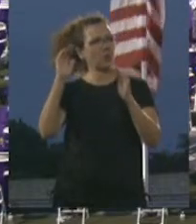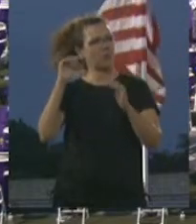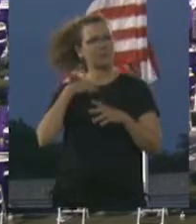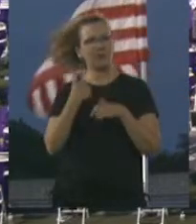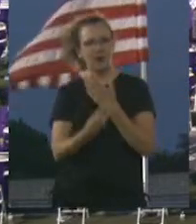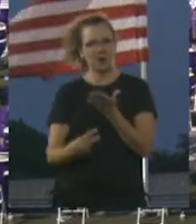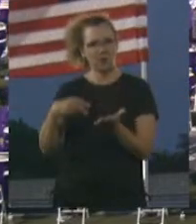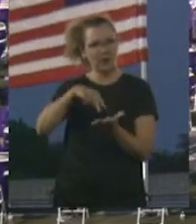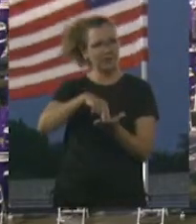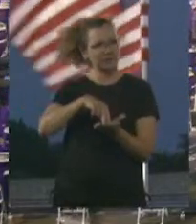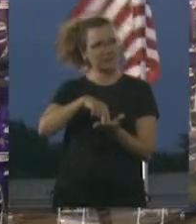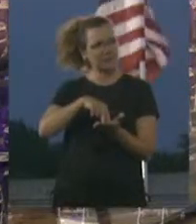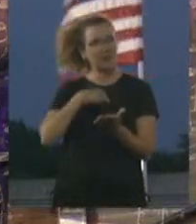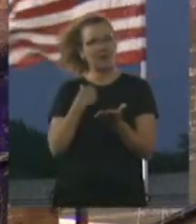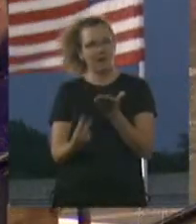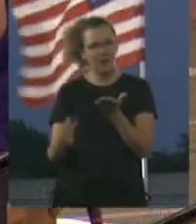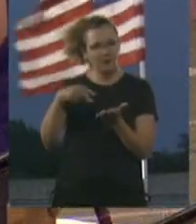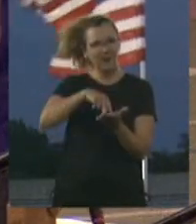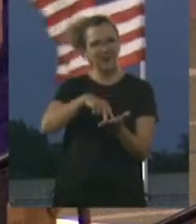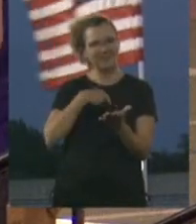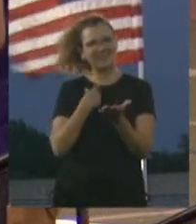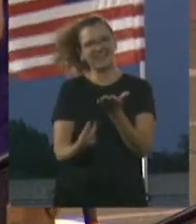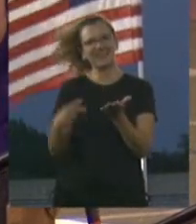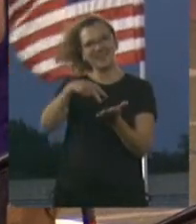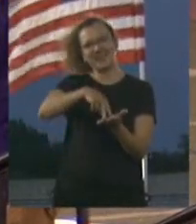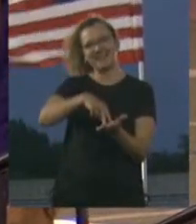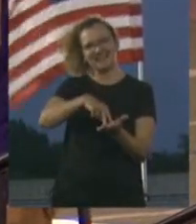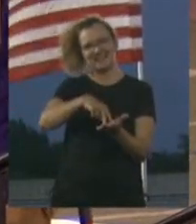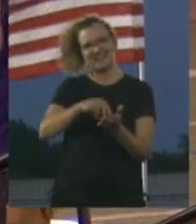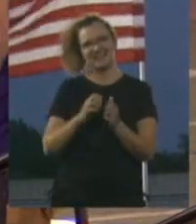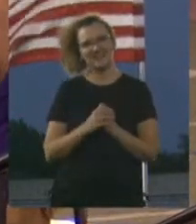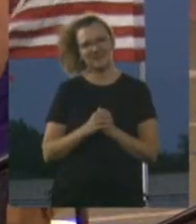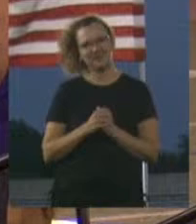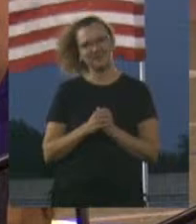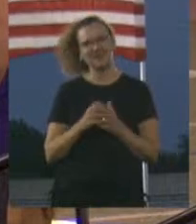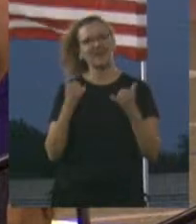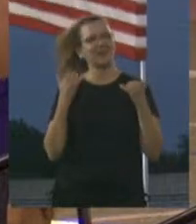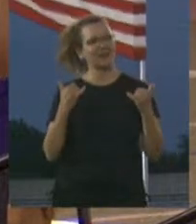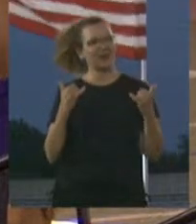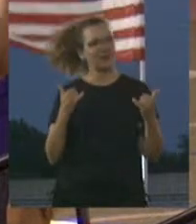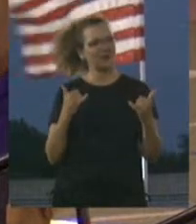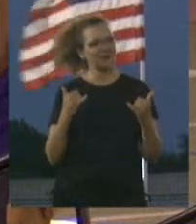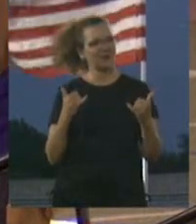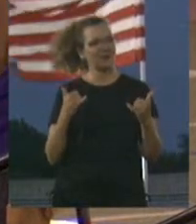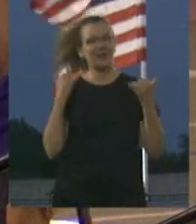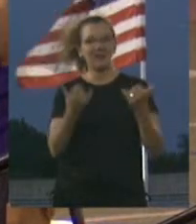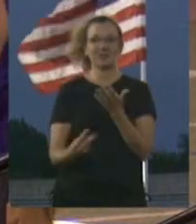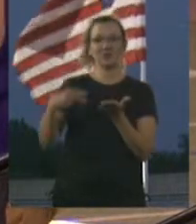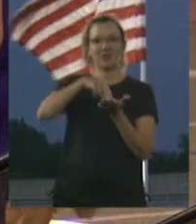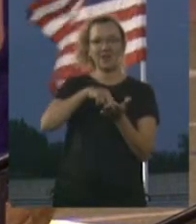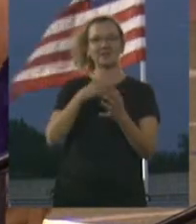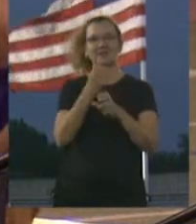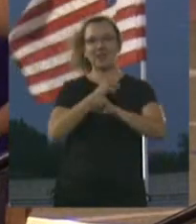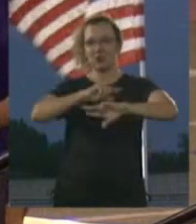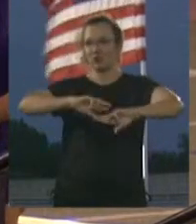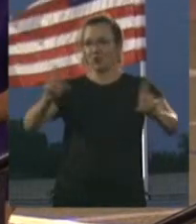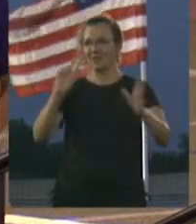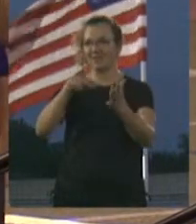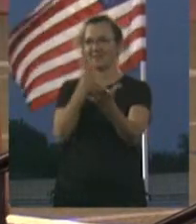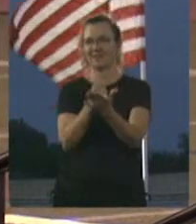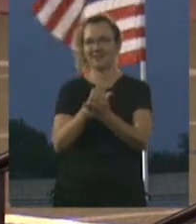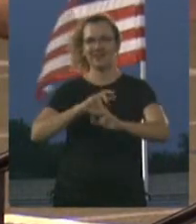I rise, I rise, I rise. And now, let's rise and get you